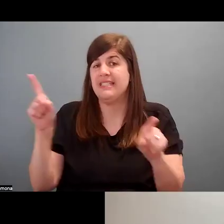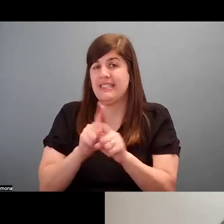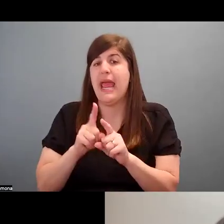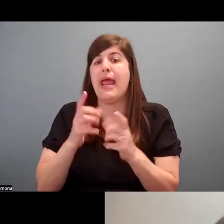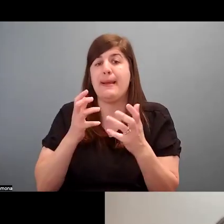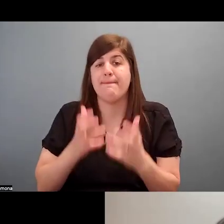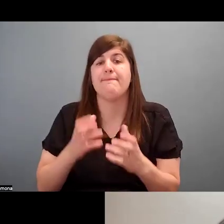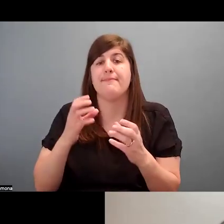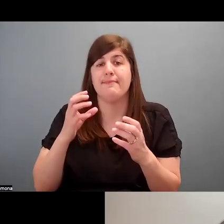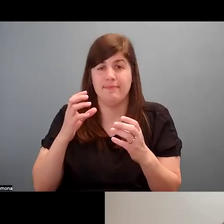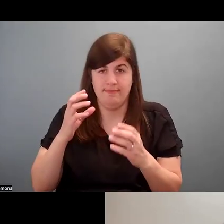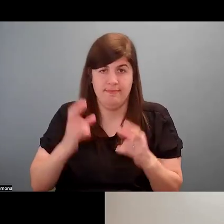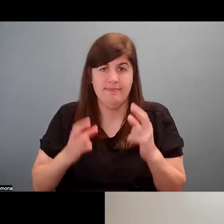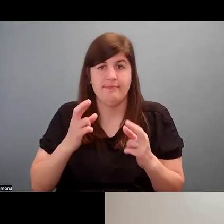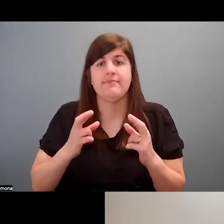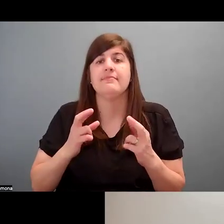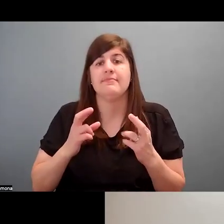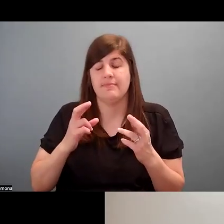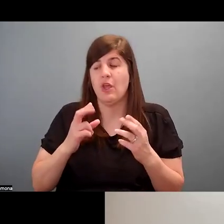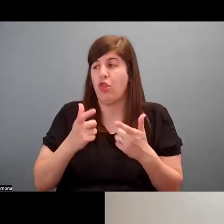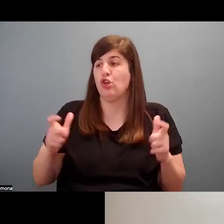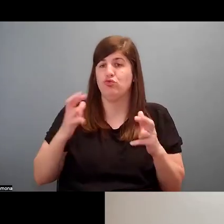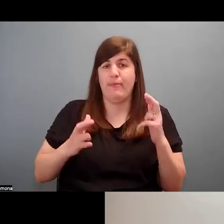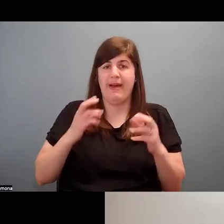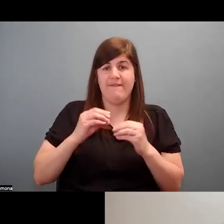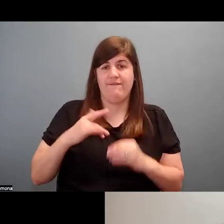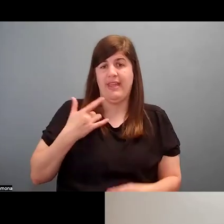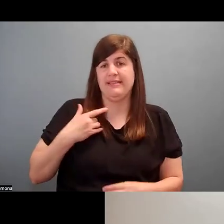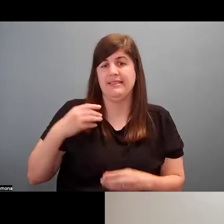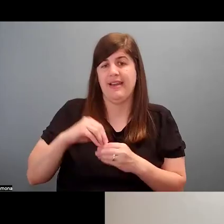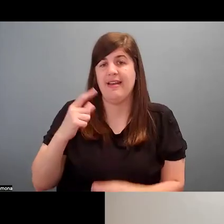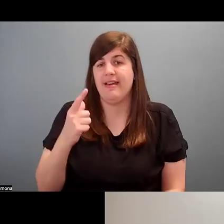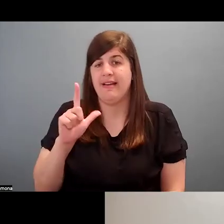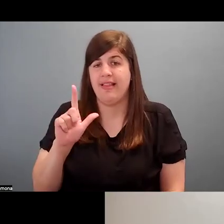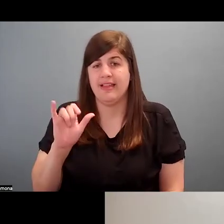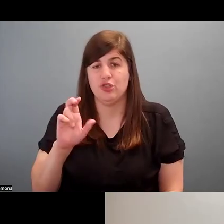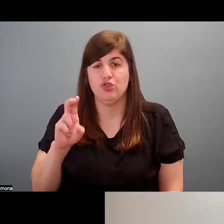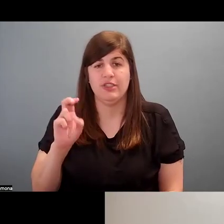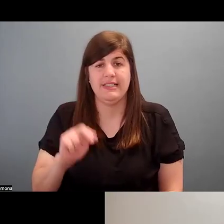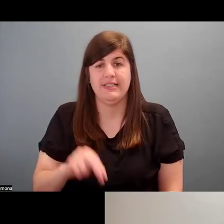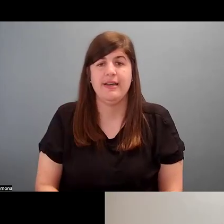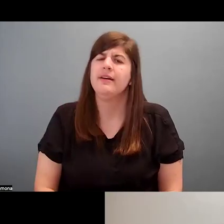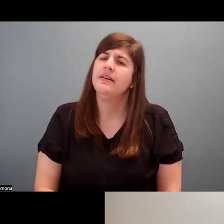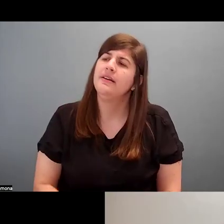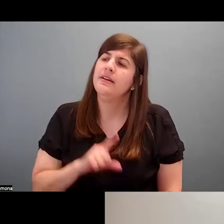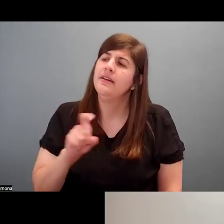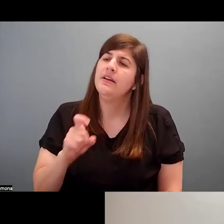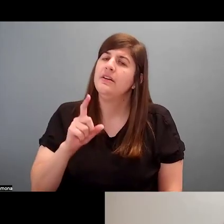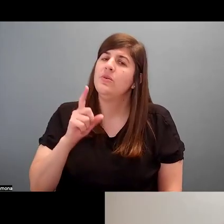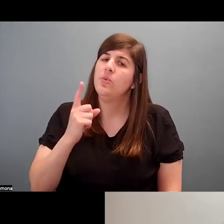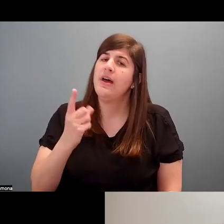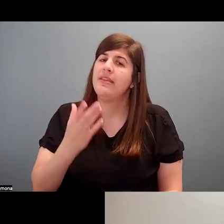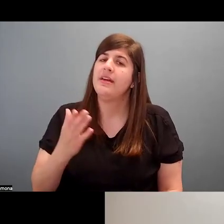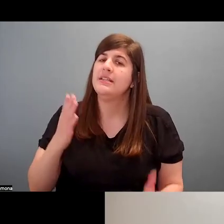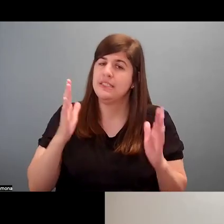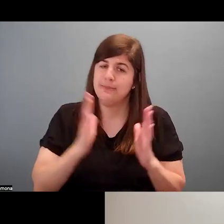our larger robot feels in glycerin. yeah, this is one of those things that like is not intuitive, but is true. The Yeah.